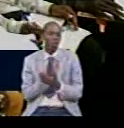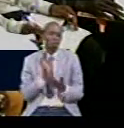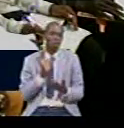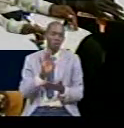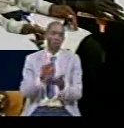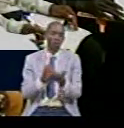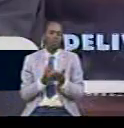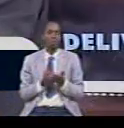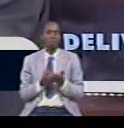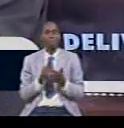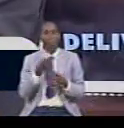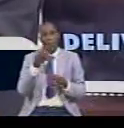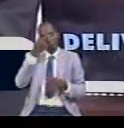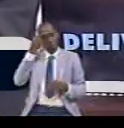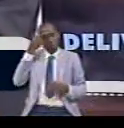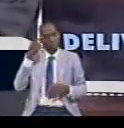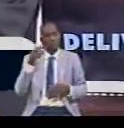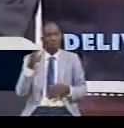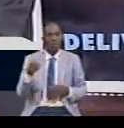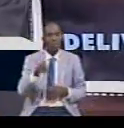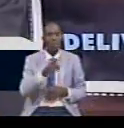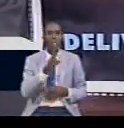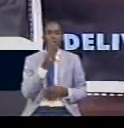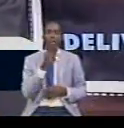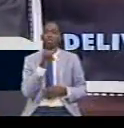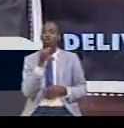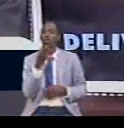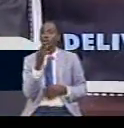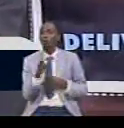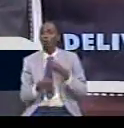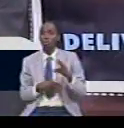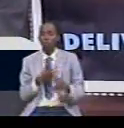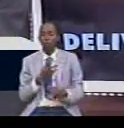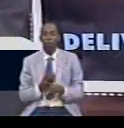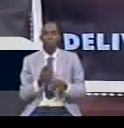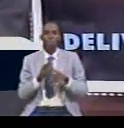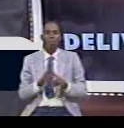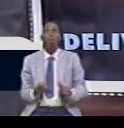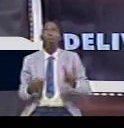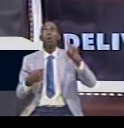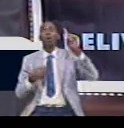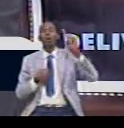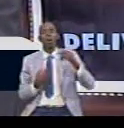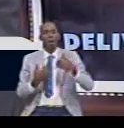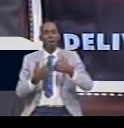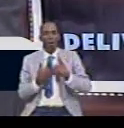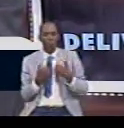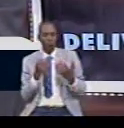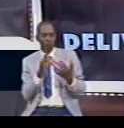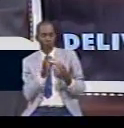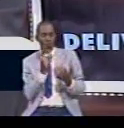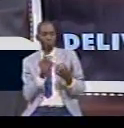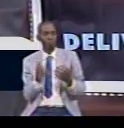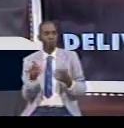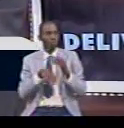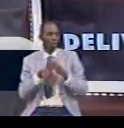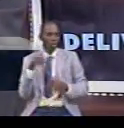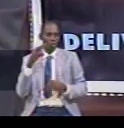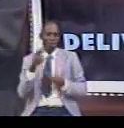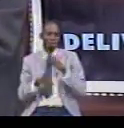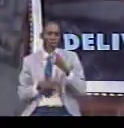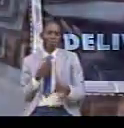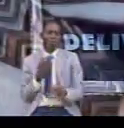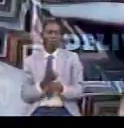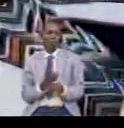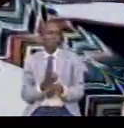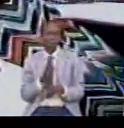but because ye are not of the world, but I have chosen you out of the world. Did they